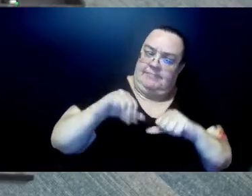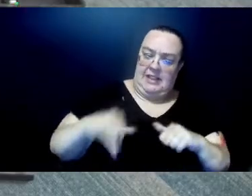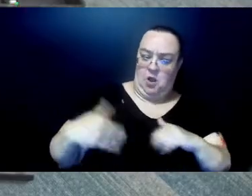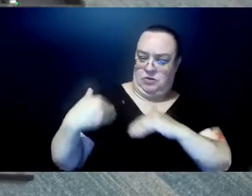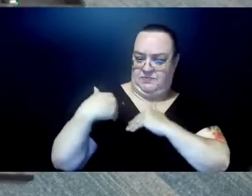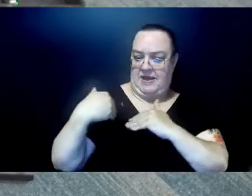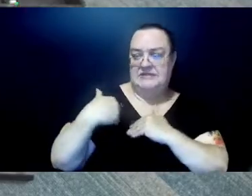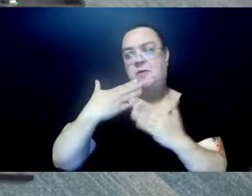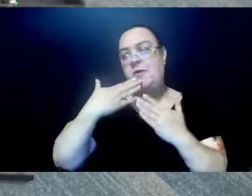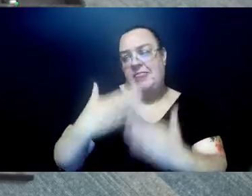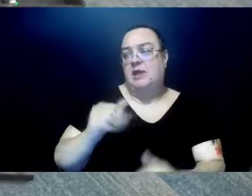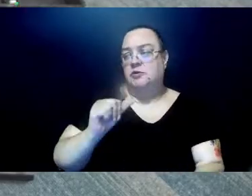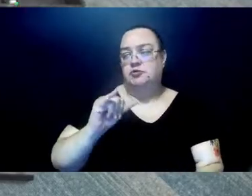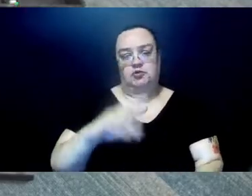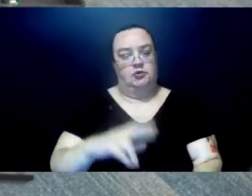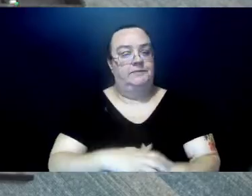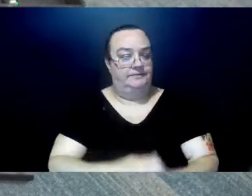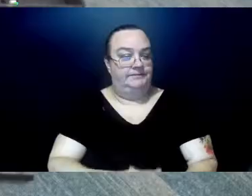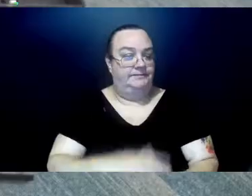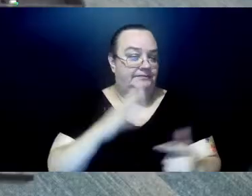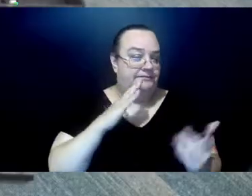So,